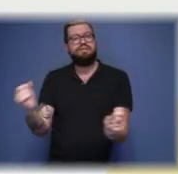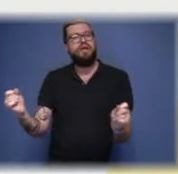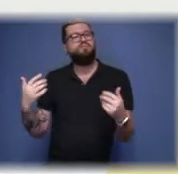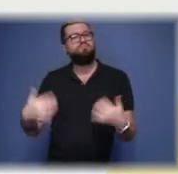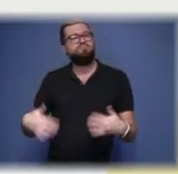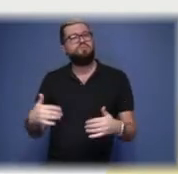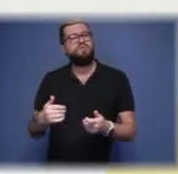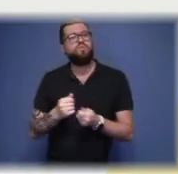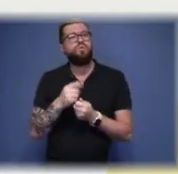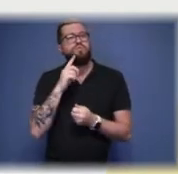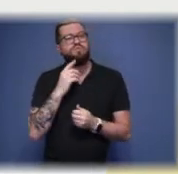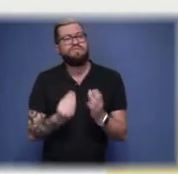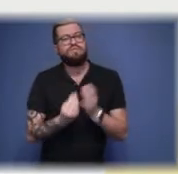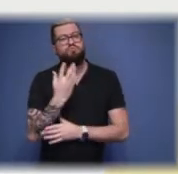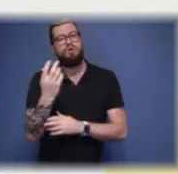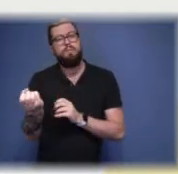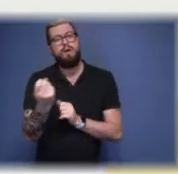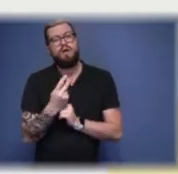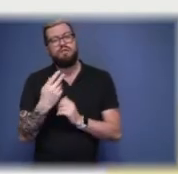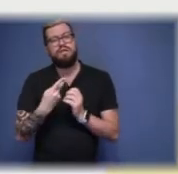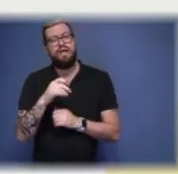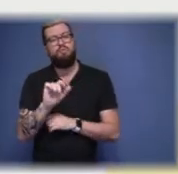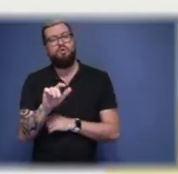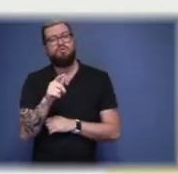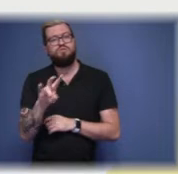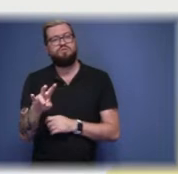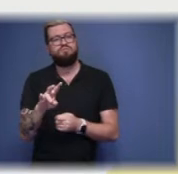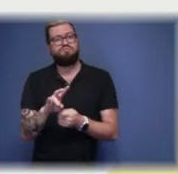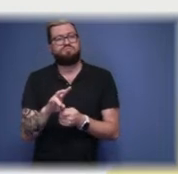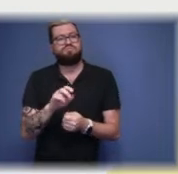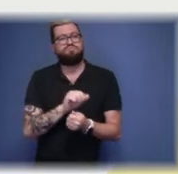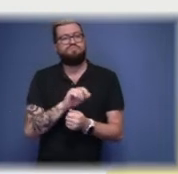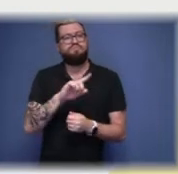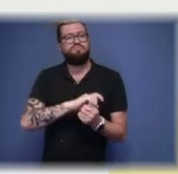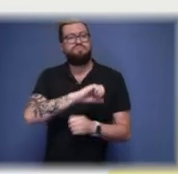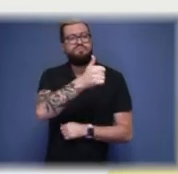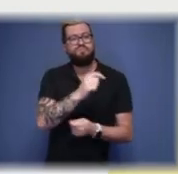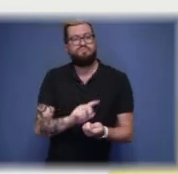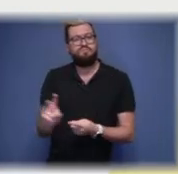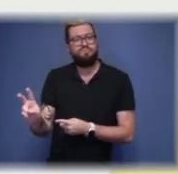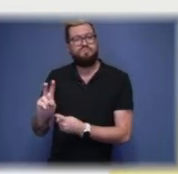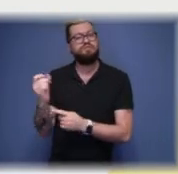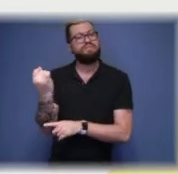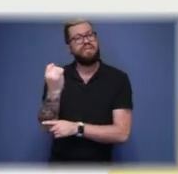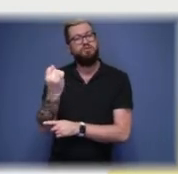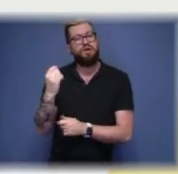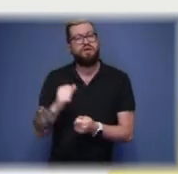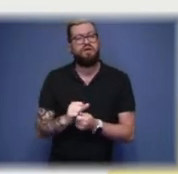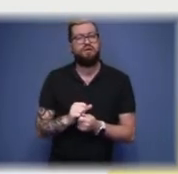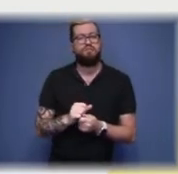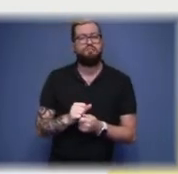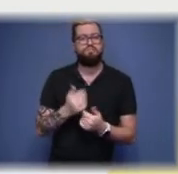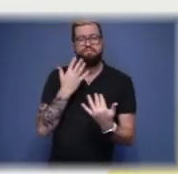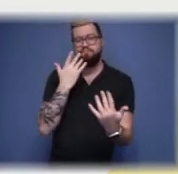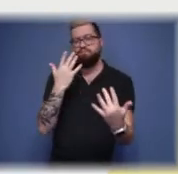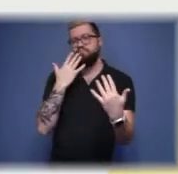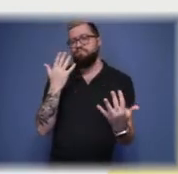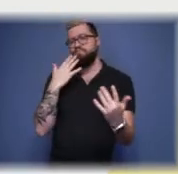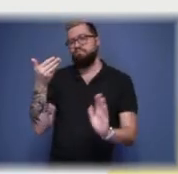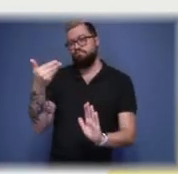Spring Take Back is April 27th from 10 to 2 on Saturday. La la la la